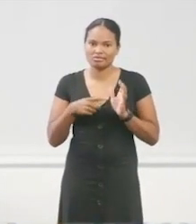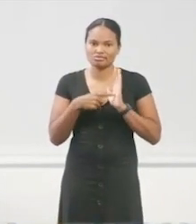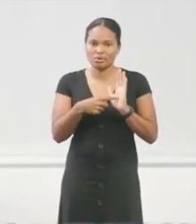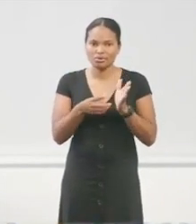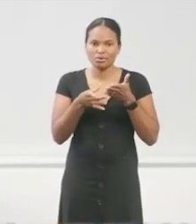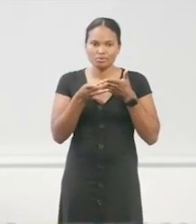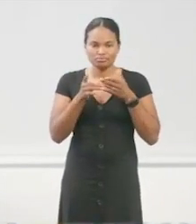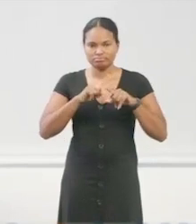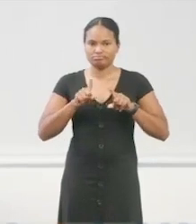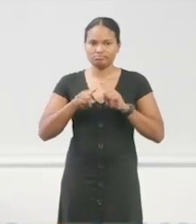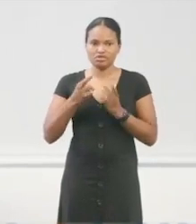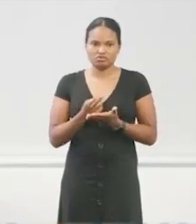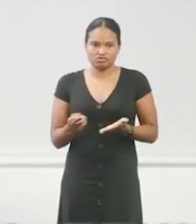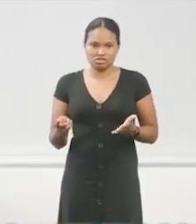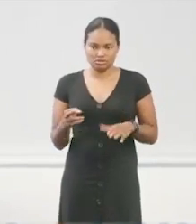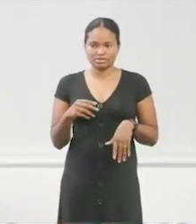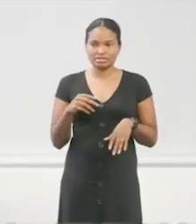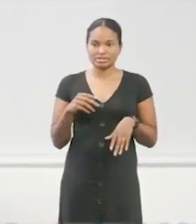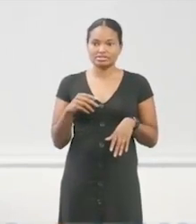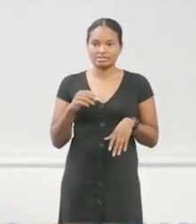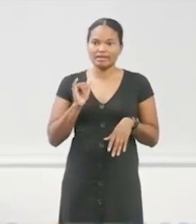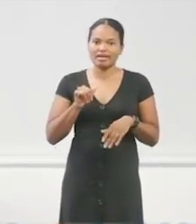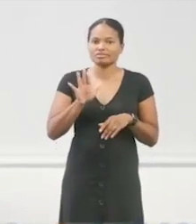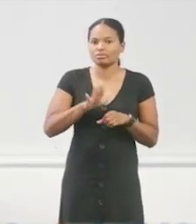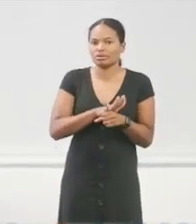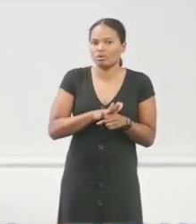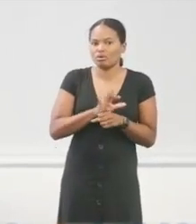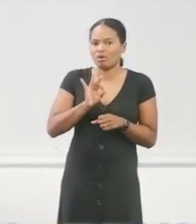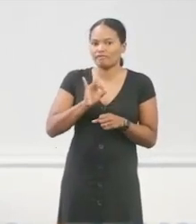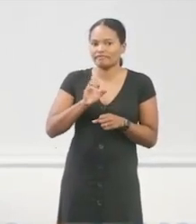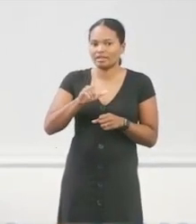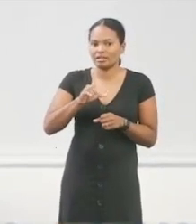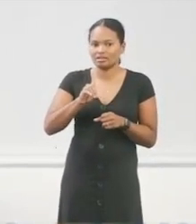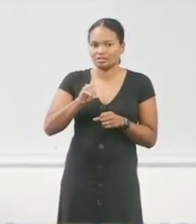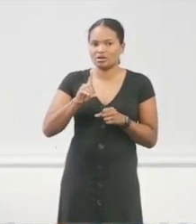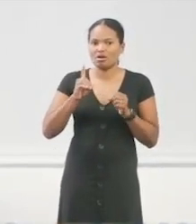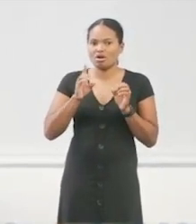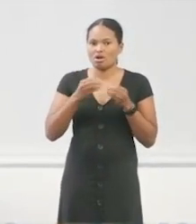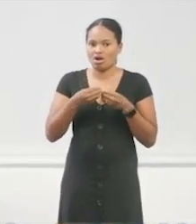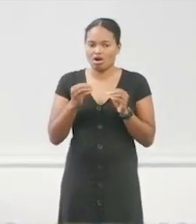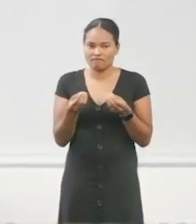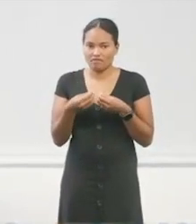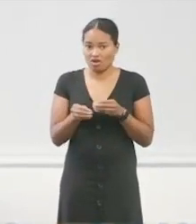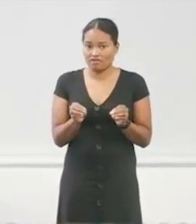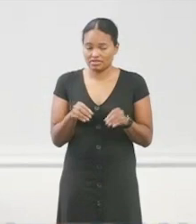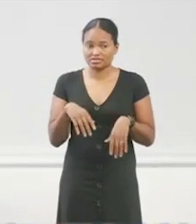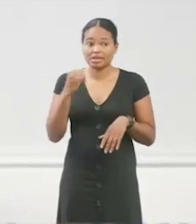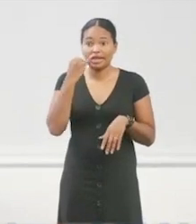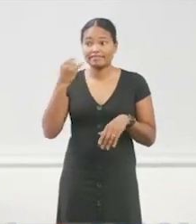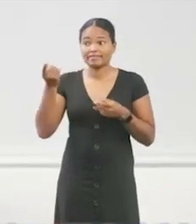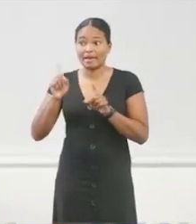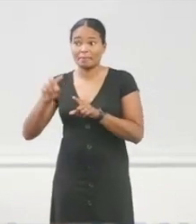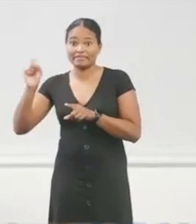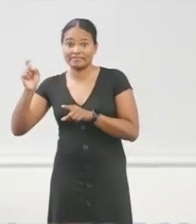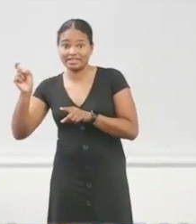a resource, which then will typically be your local field office. So if you filed something here in Phoenix, it would come back to the Phoenix field office, even though it went through our national headquarters.